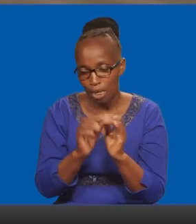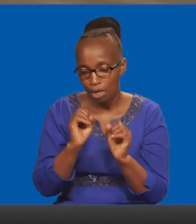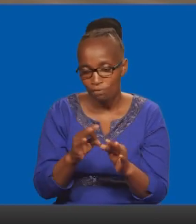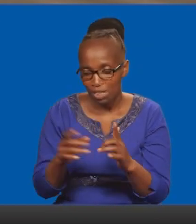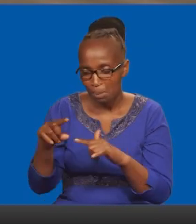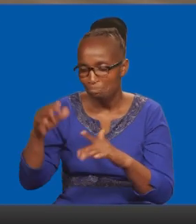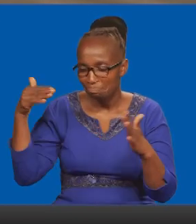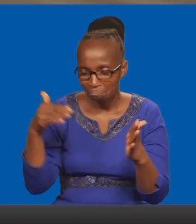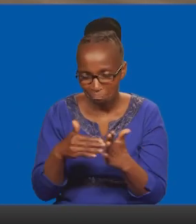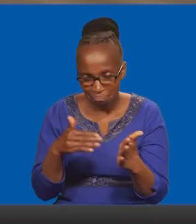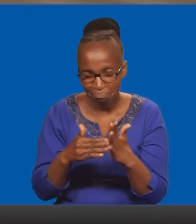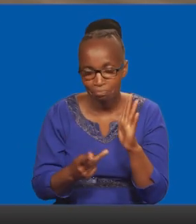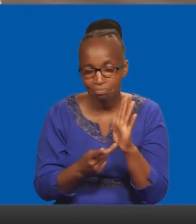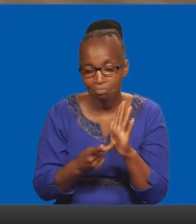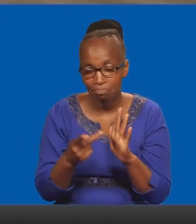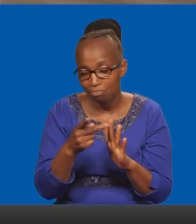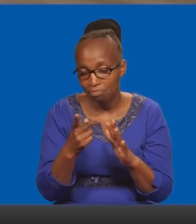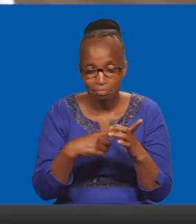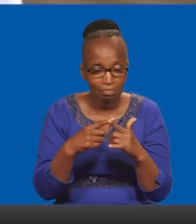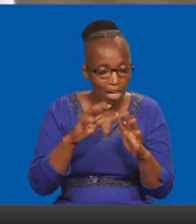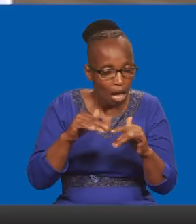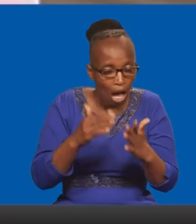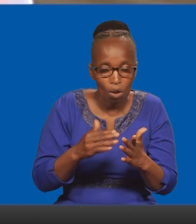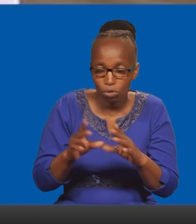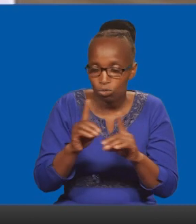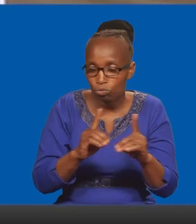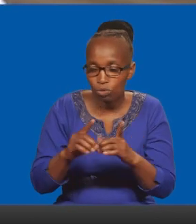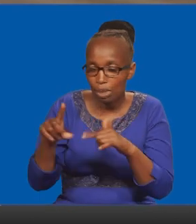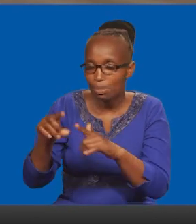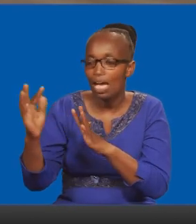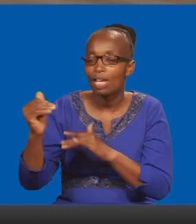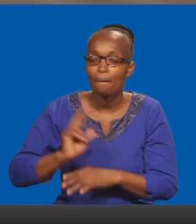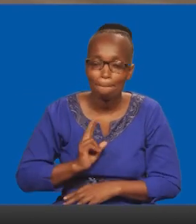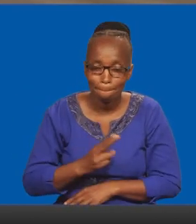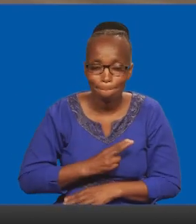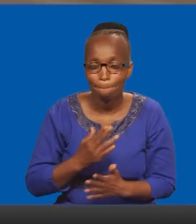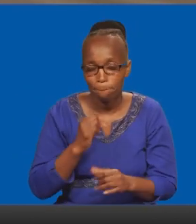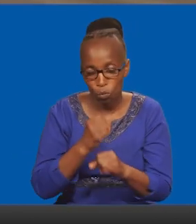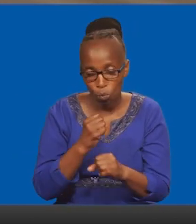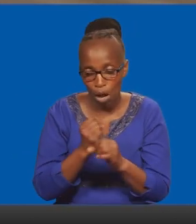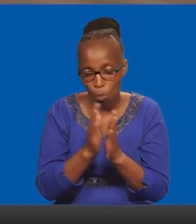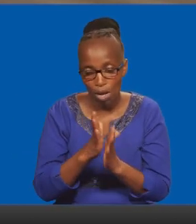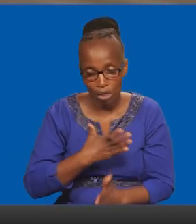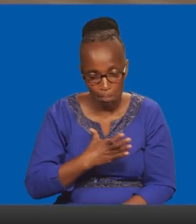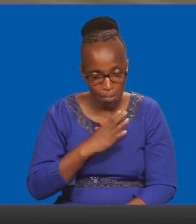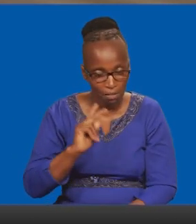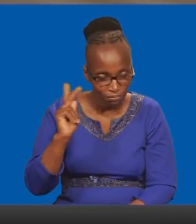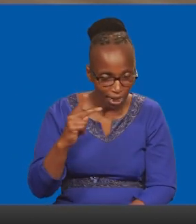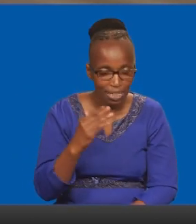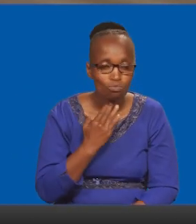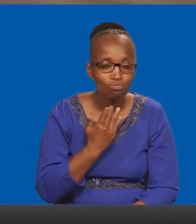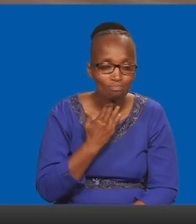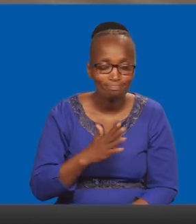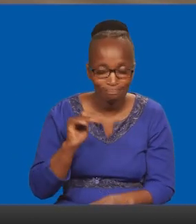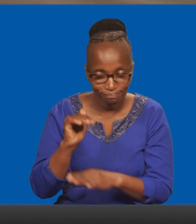were in our manifesto. If they now sabotage that program, how do they expect us to engage the people of